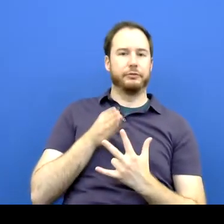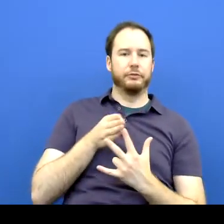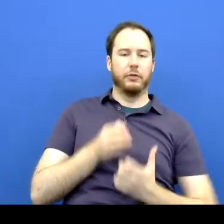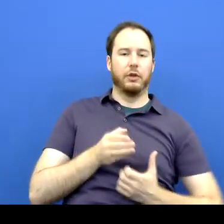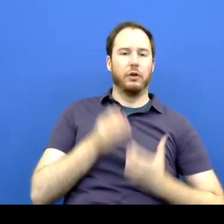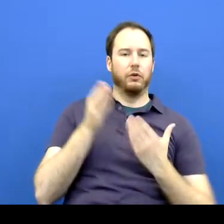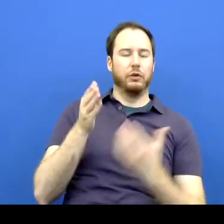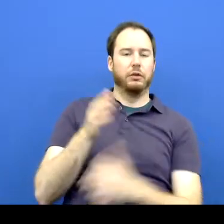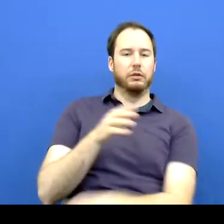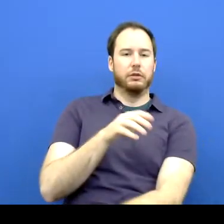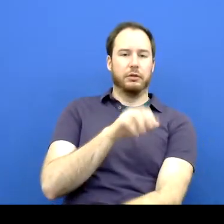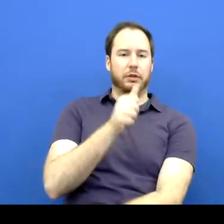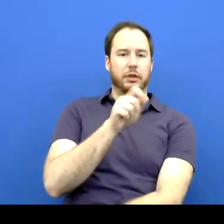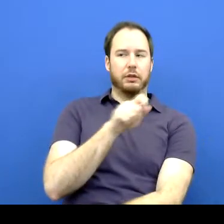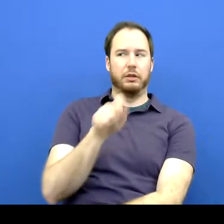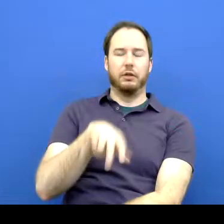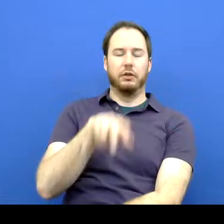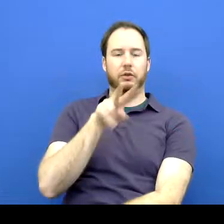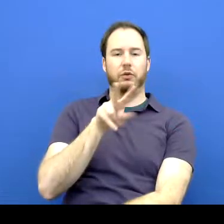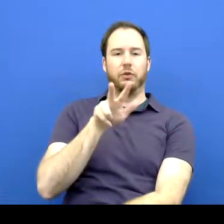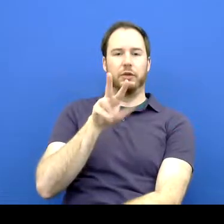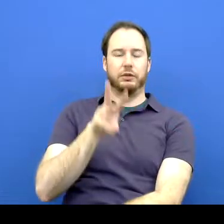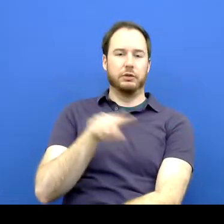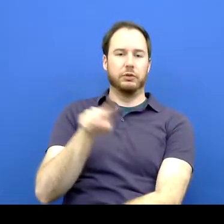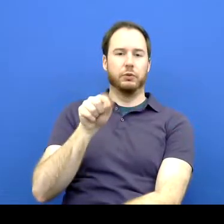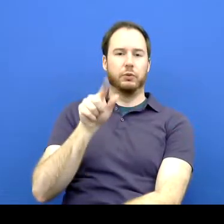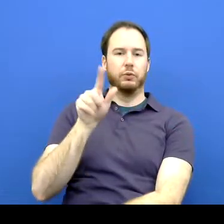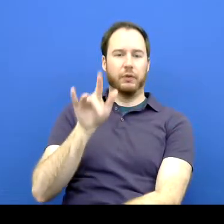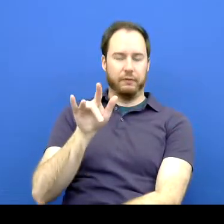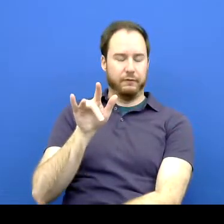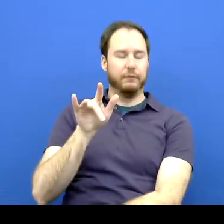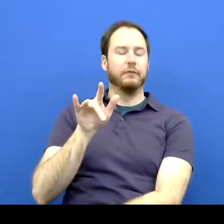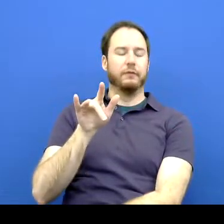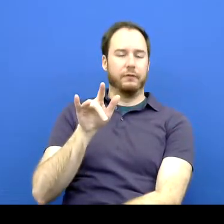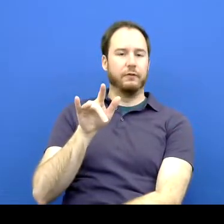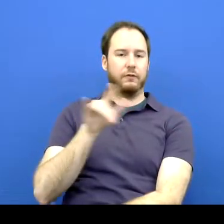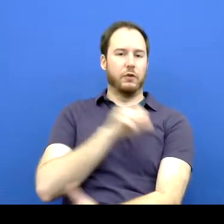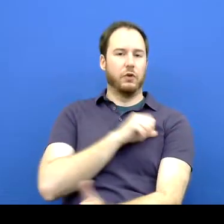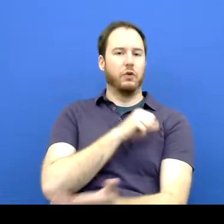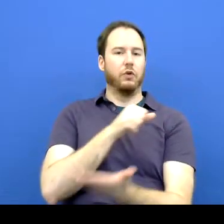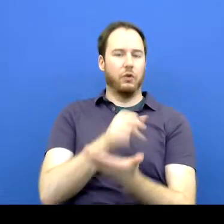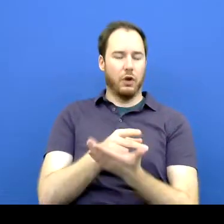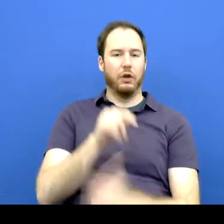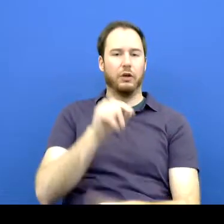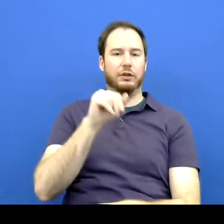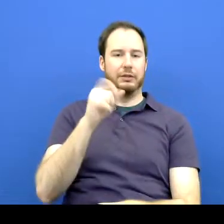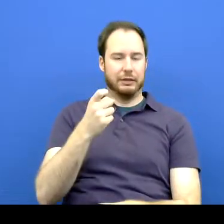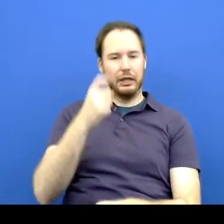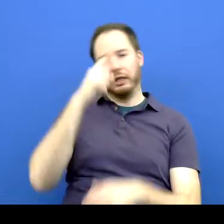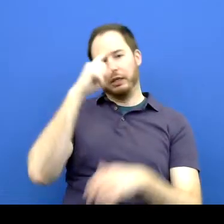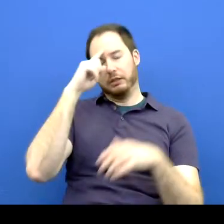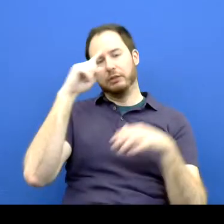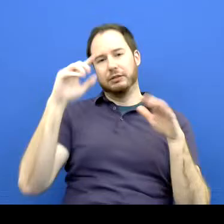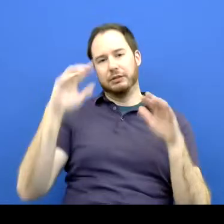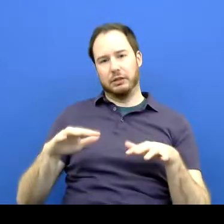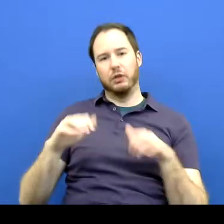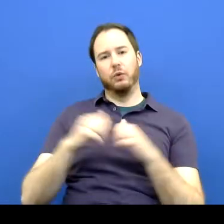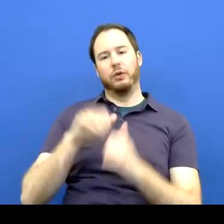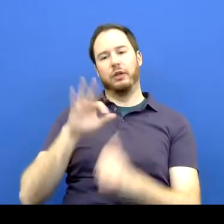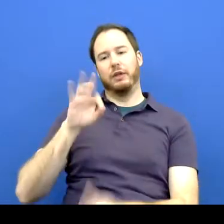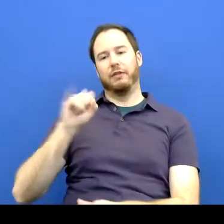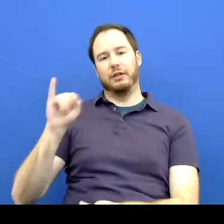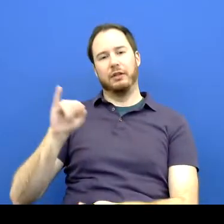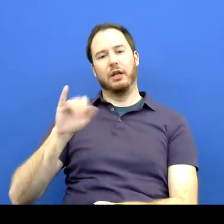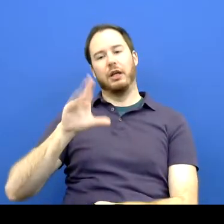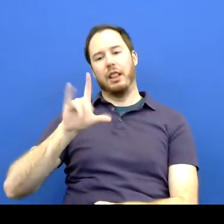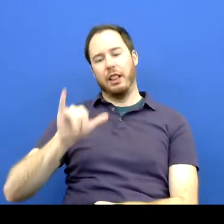members, resolution number 10-236, 2025 to authorize the tax certiorari settlement with FSI